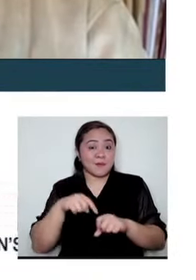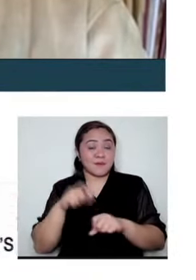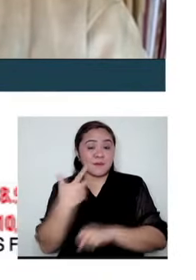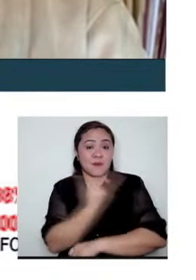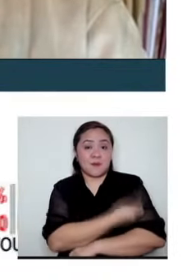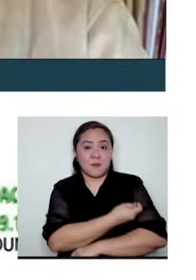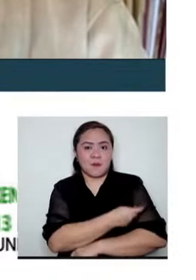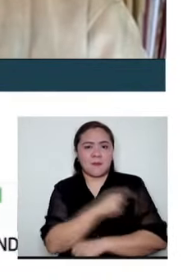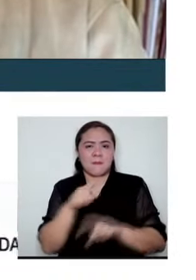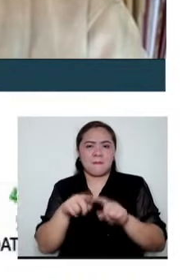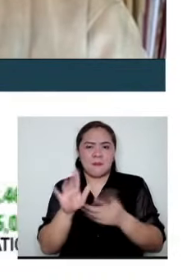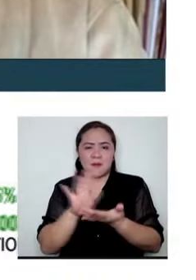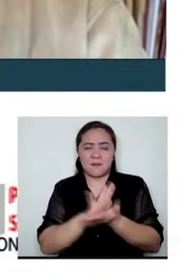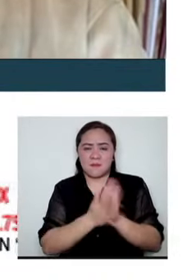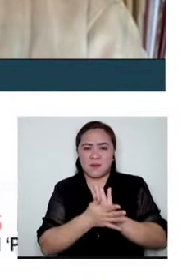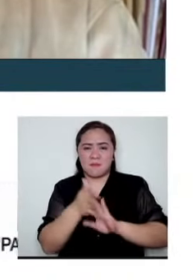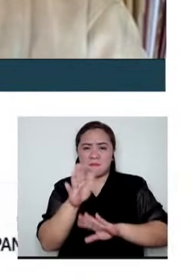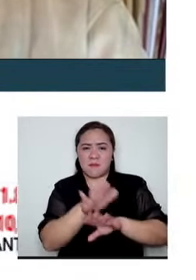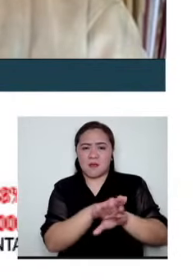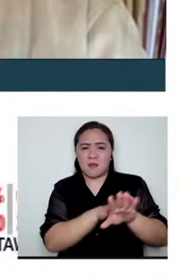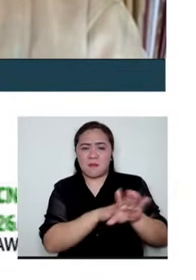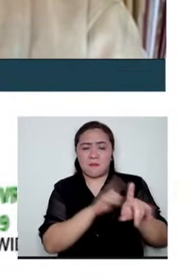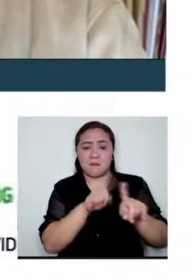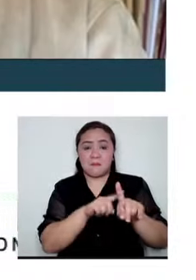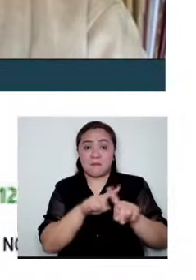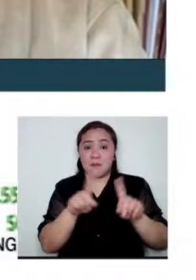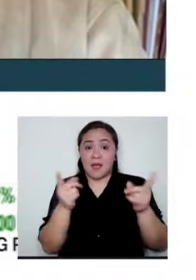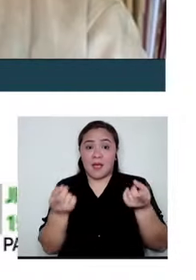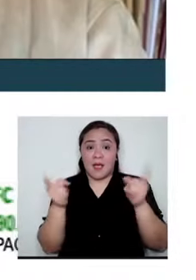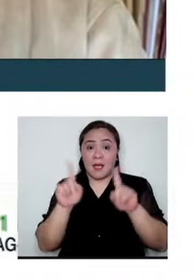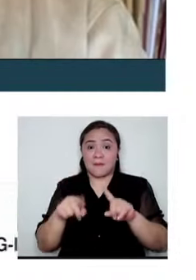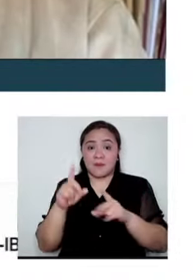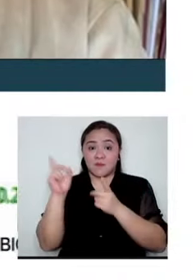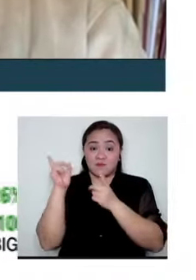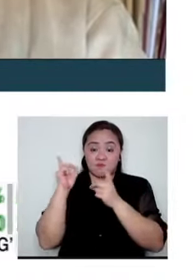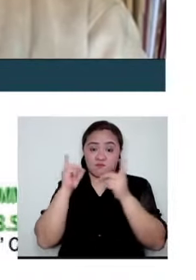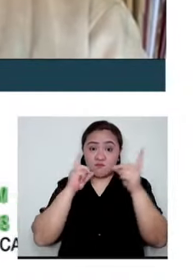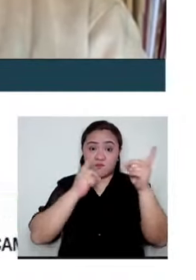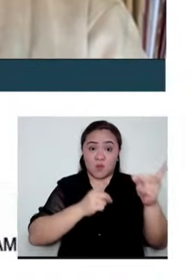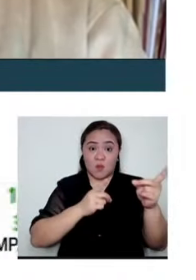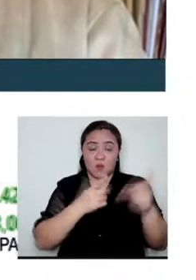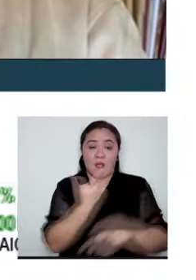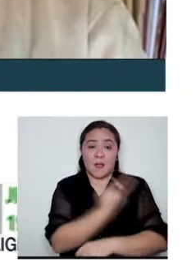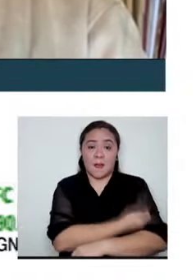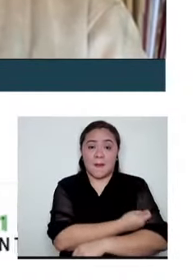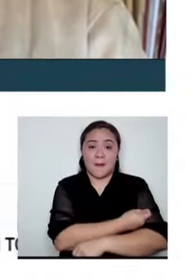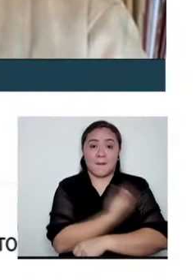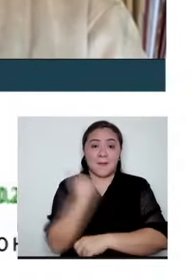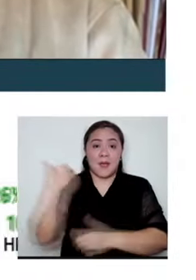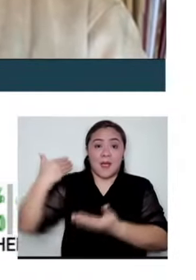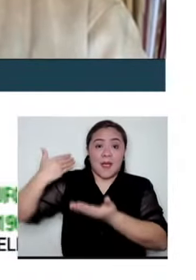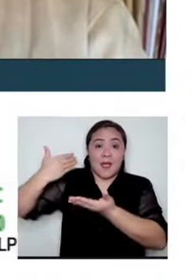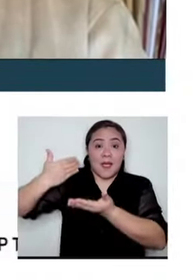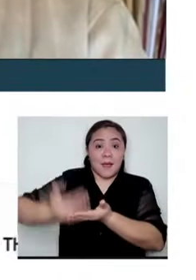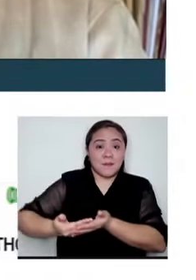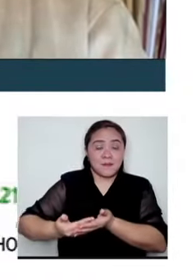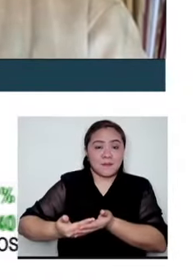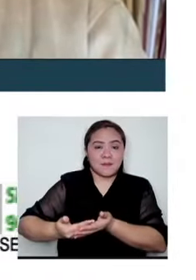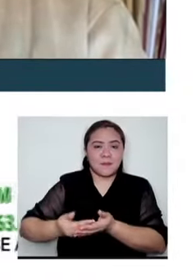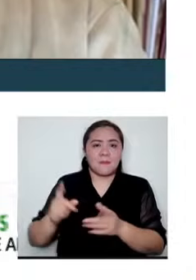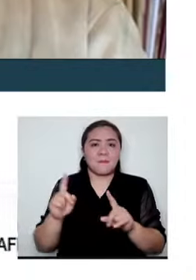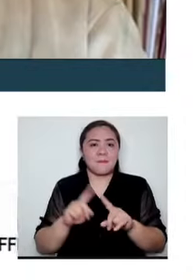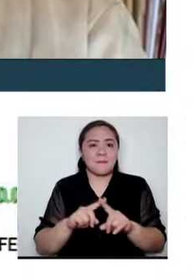but it did get a huge boost when the donated vaccines started to arrive. But